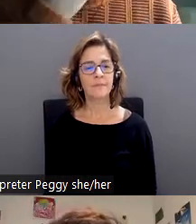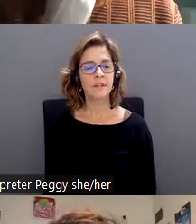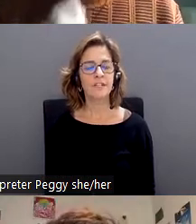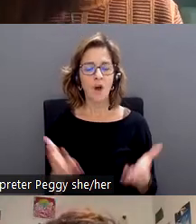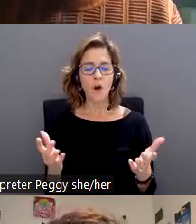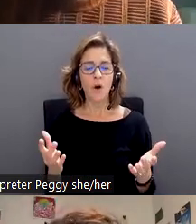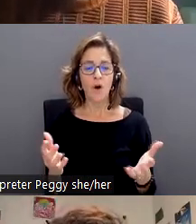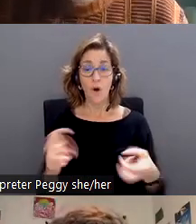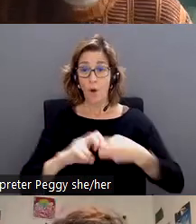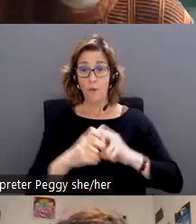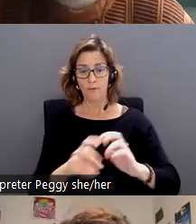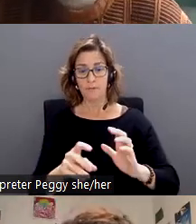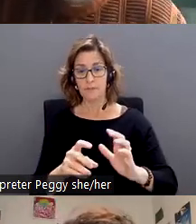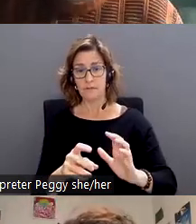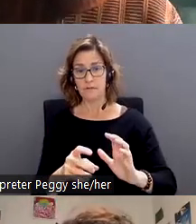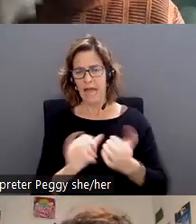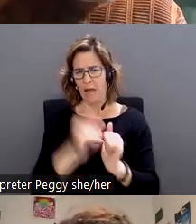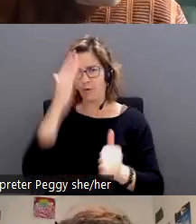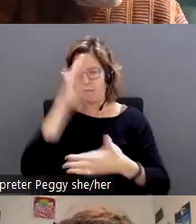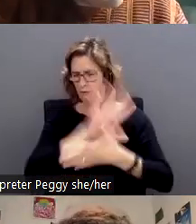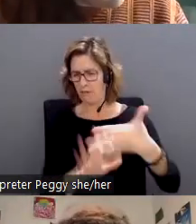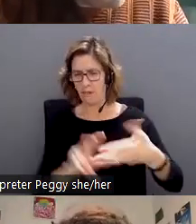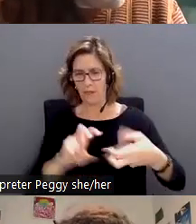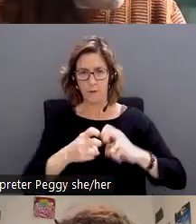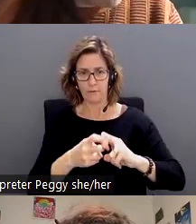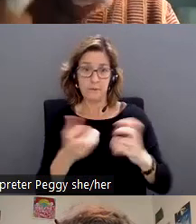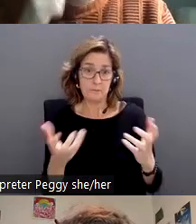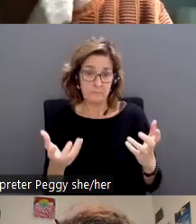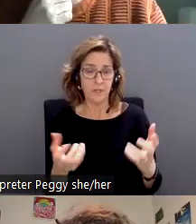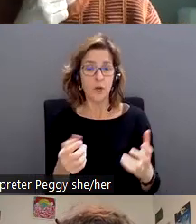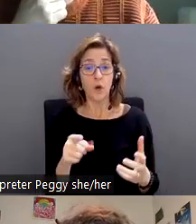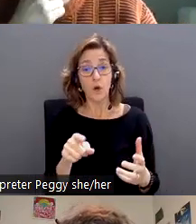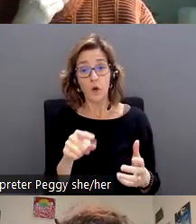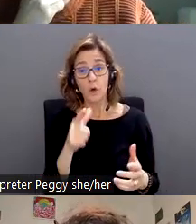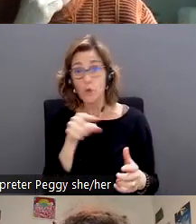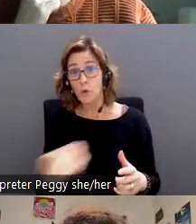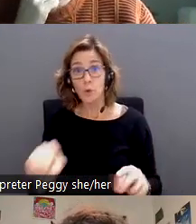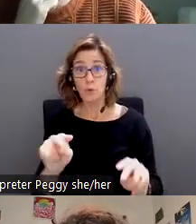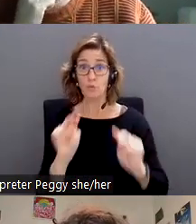are? As folks in this room may know, there are